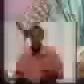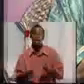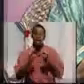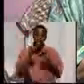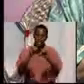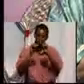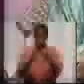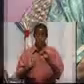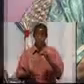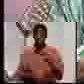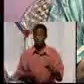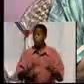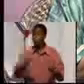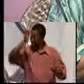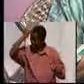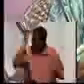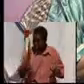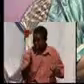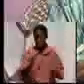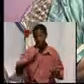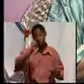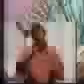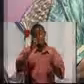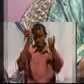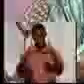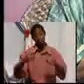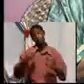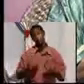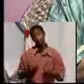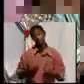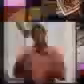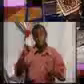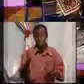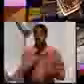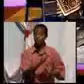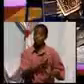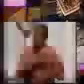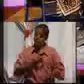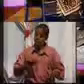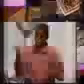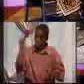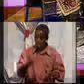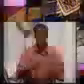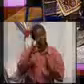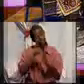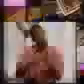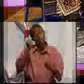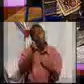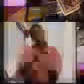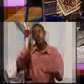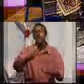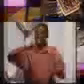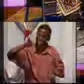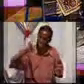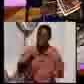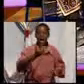and employment, which is a right. And it is not a mistake that yes, we have come up with this project to make sure that yes, there